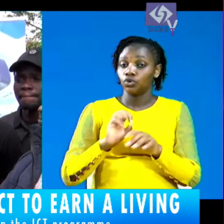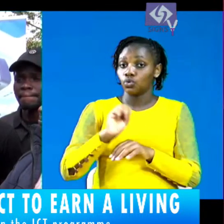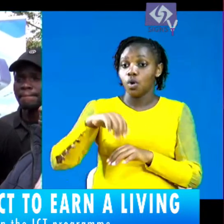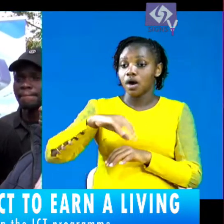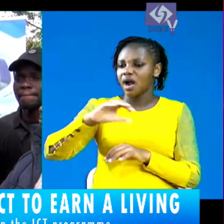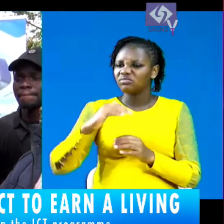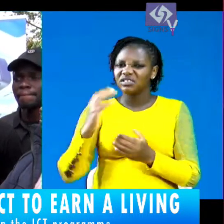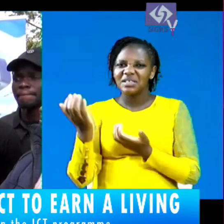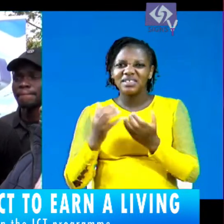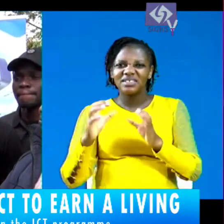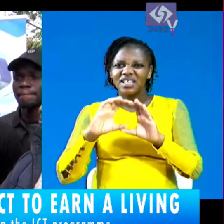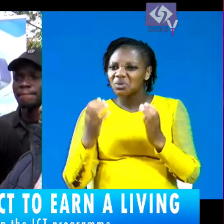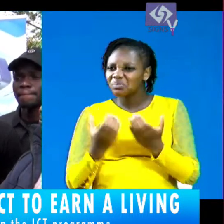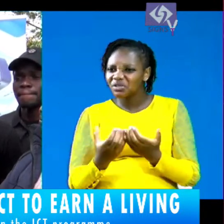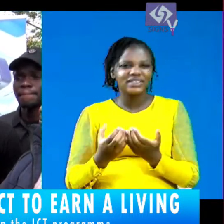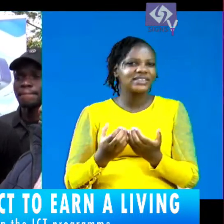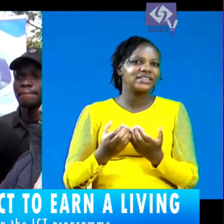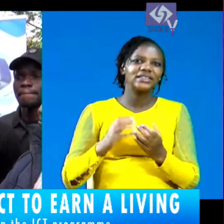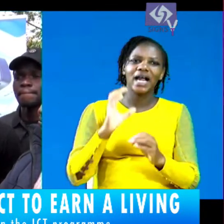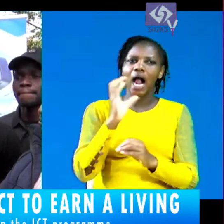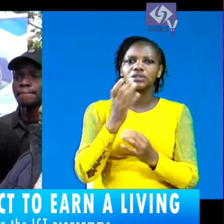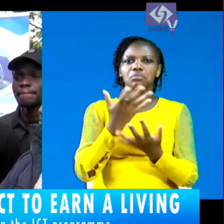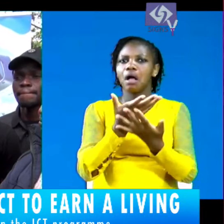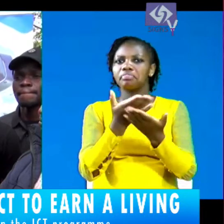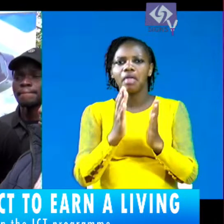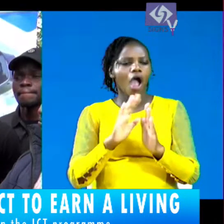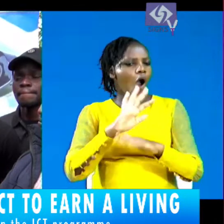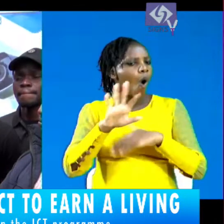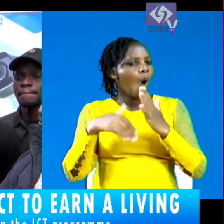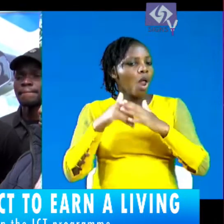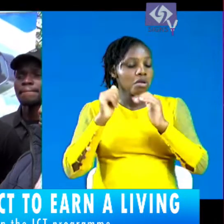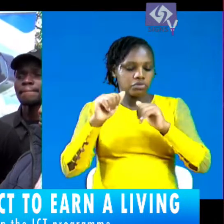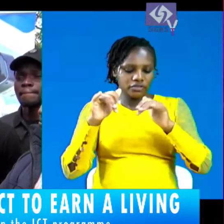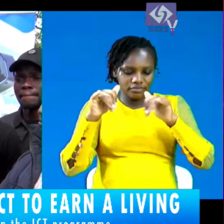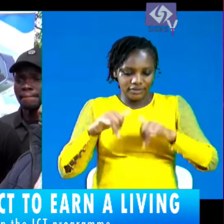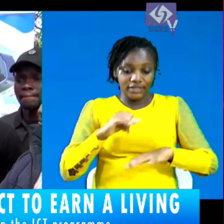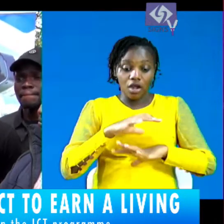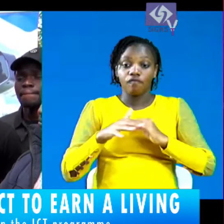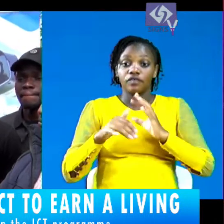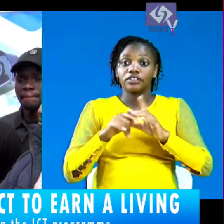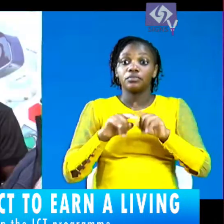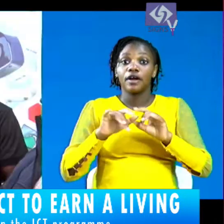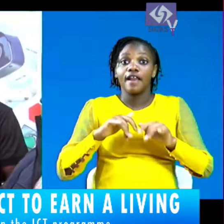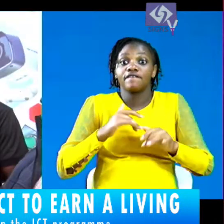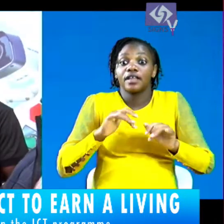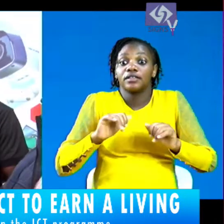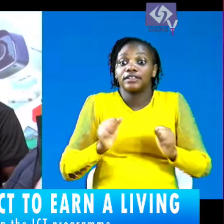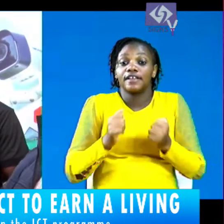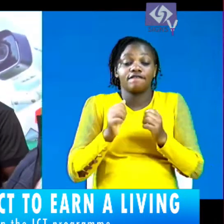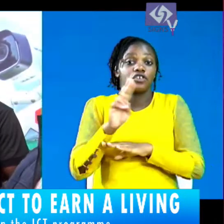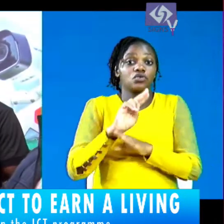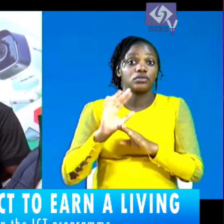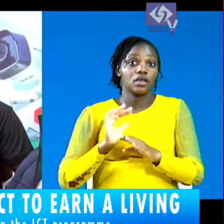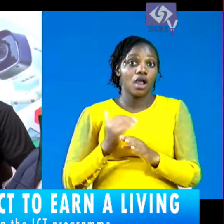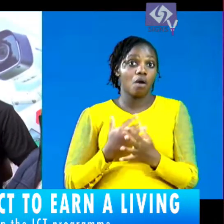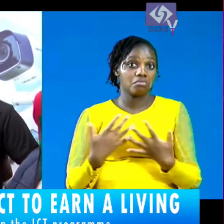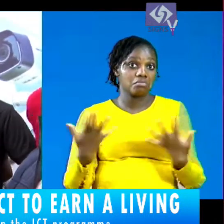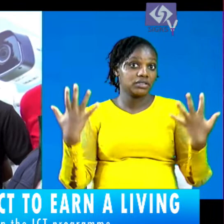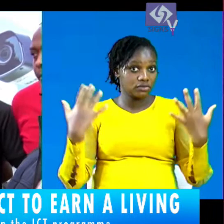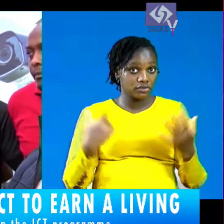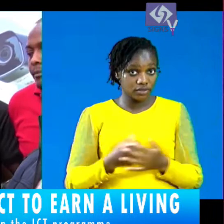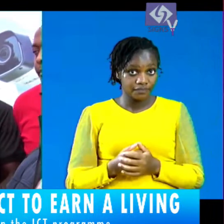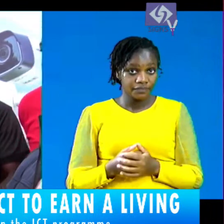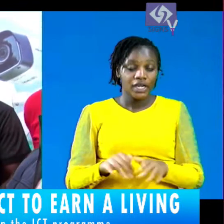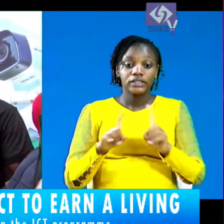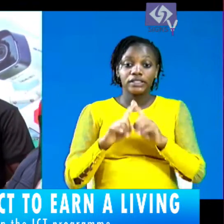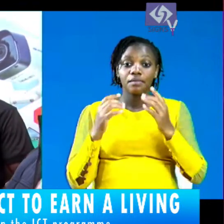business community, whether it's end users at home, they are comfortable and they feel safe using our equipment. We also have support